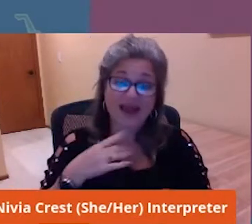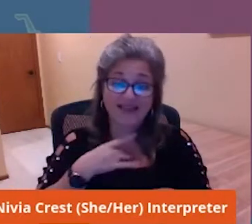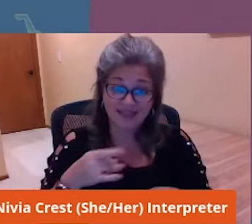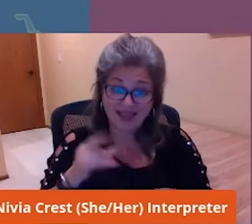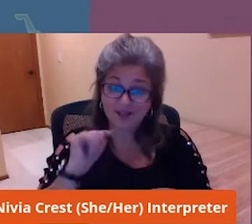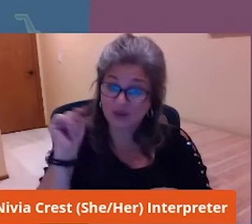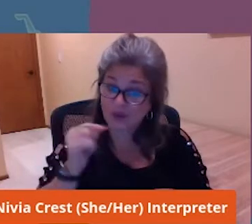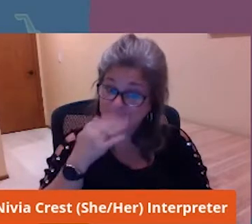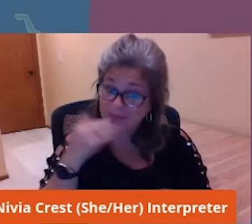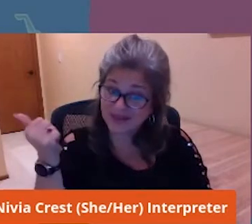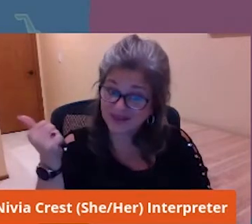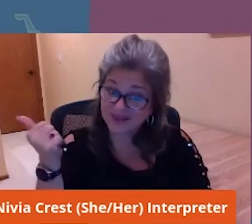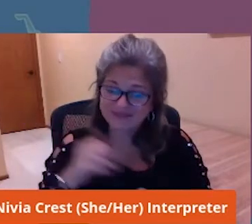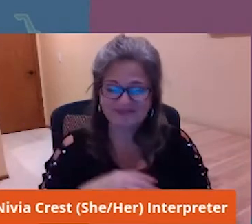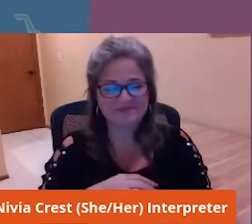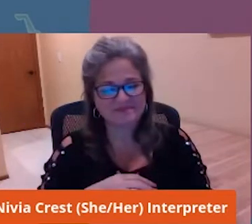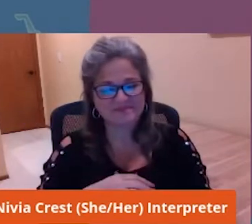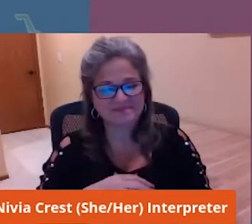better.